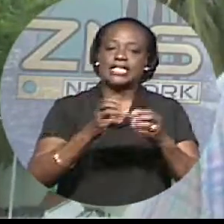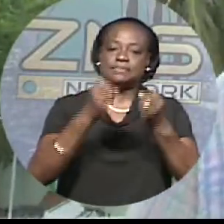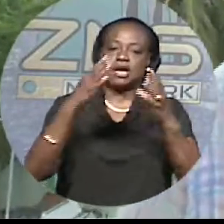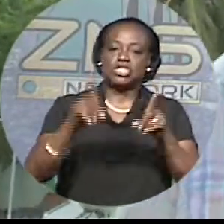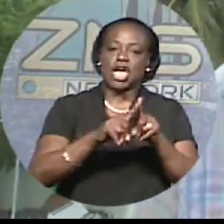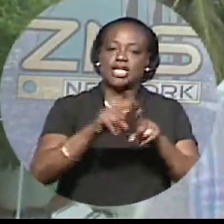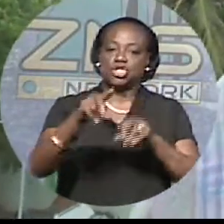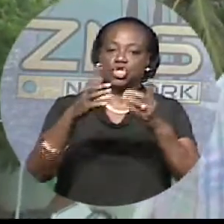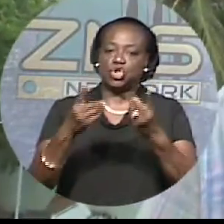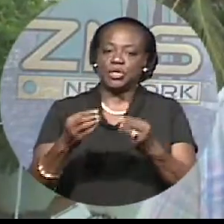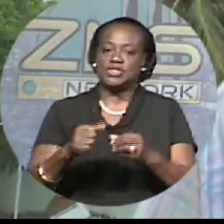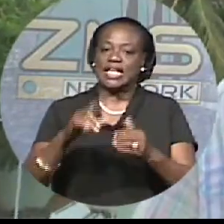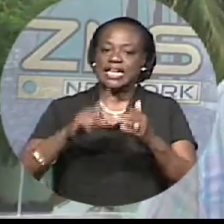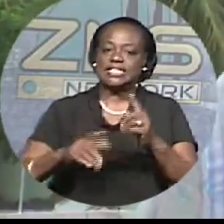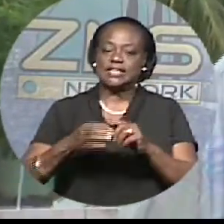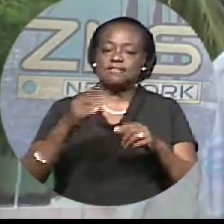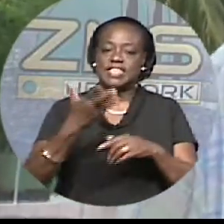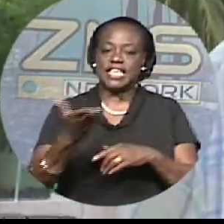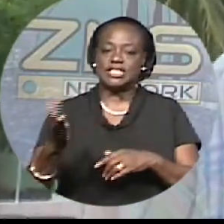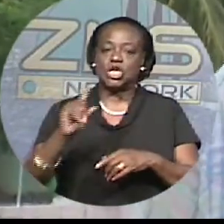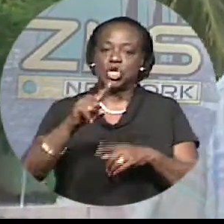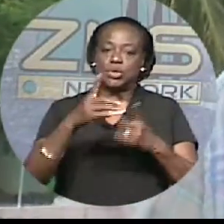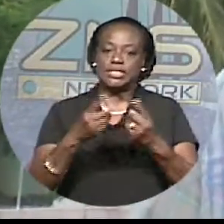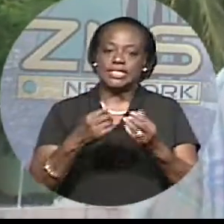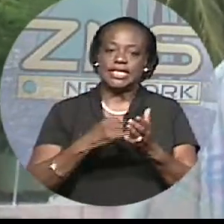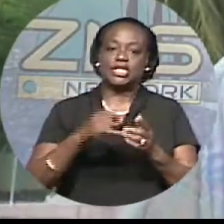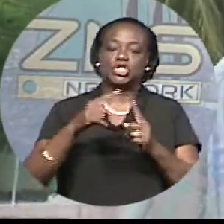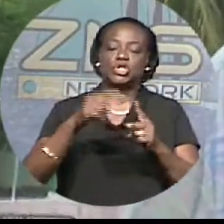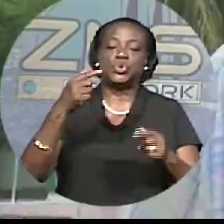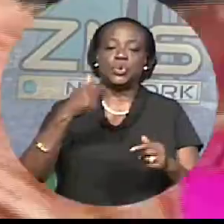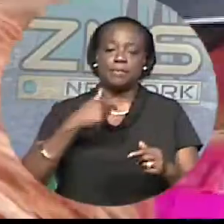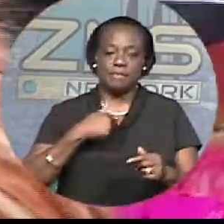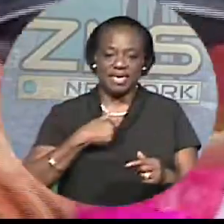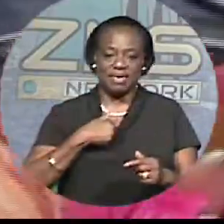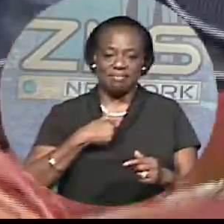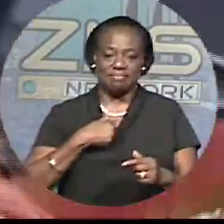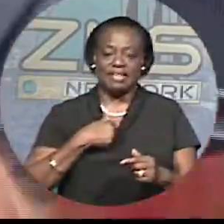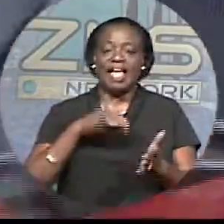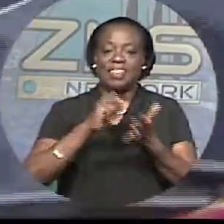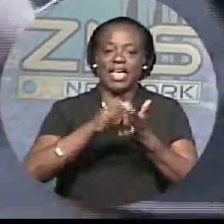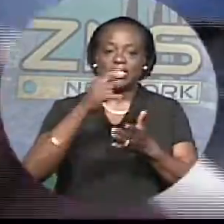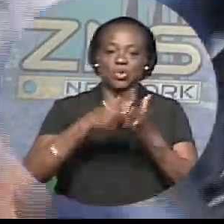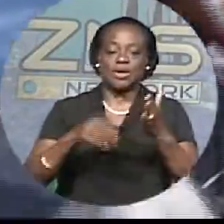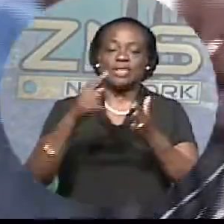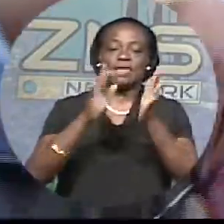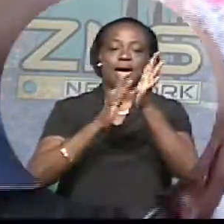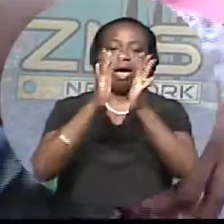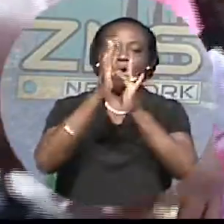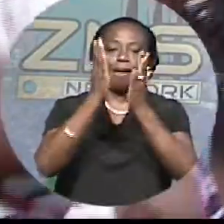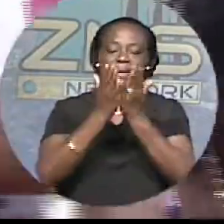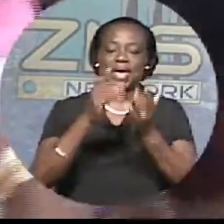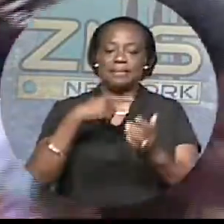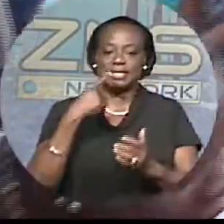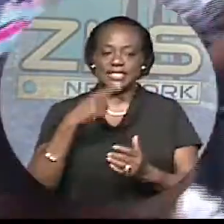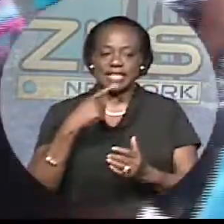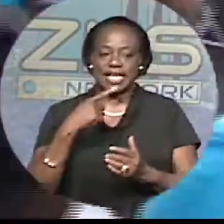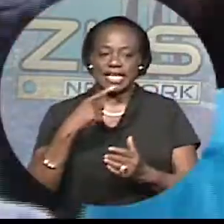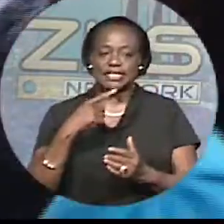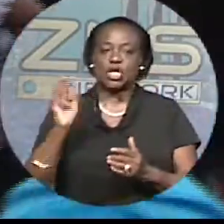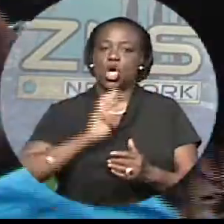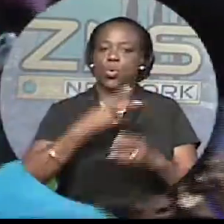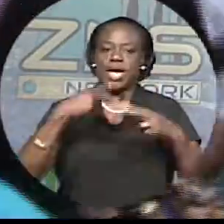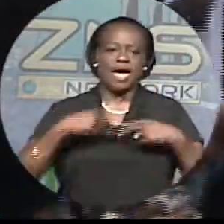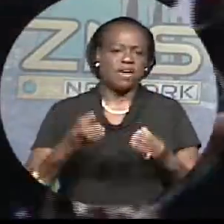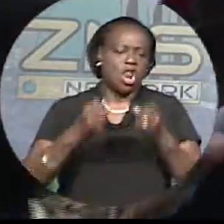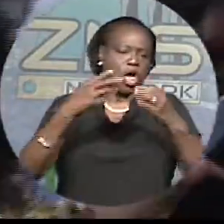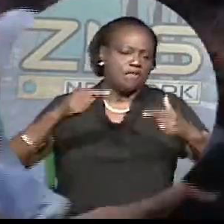these, you've done it unto me. And that's what today is all about, getting back involved with the community. As you know, we have a lot of hurting persons